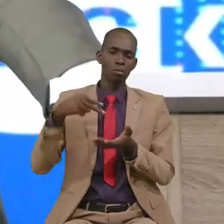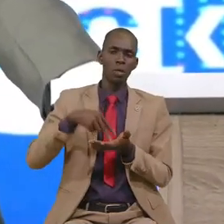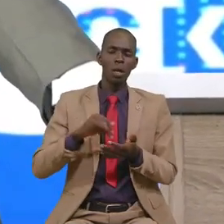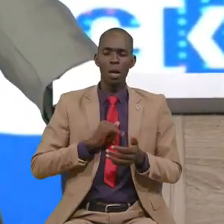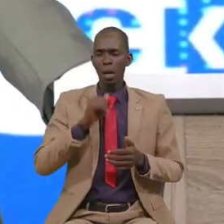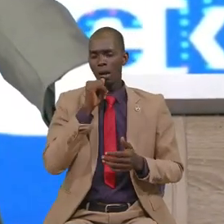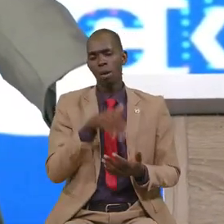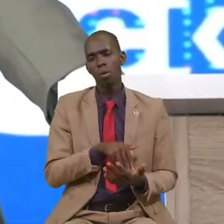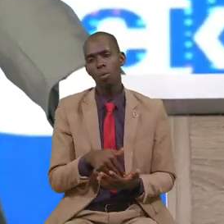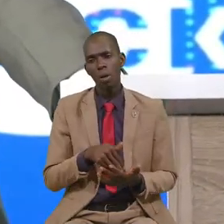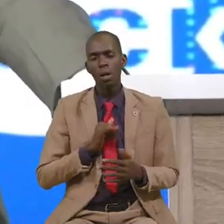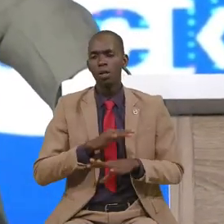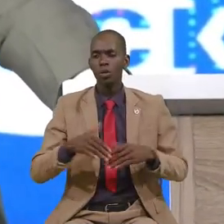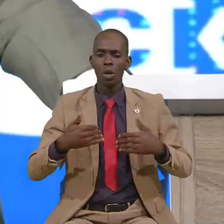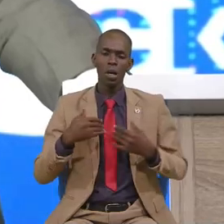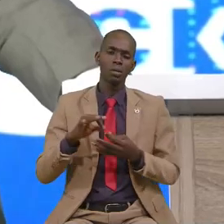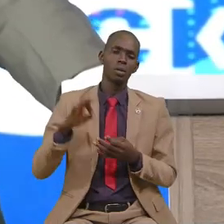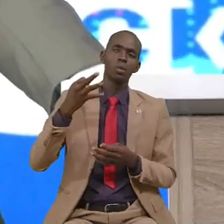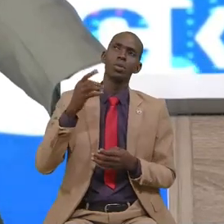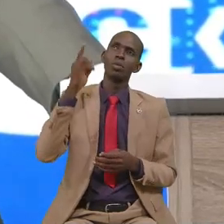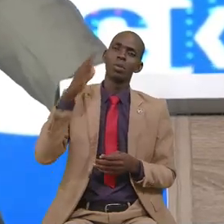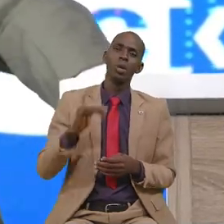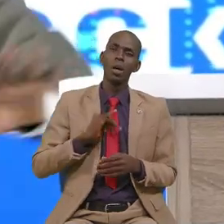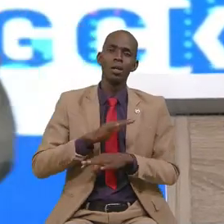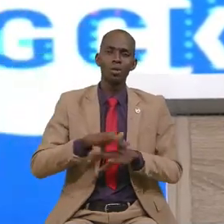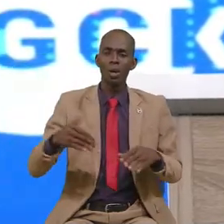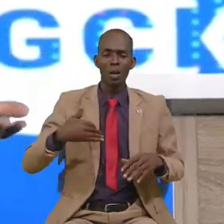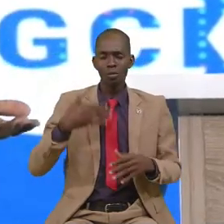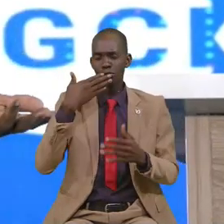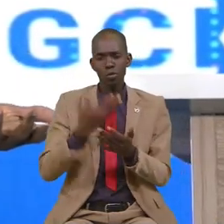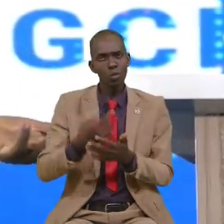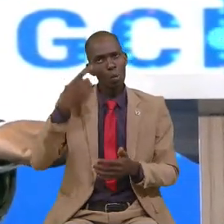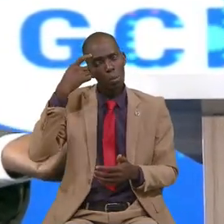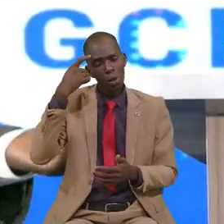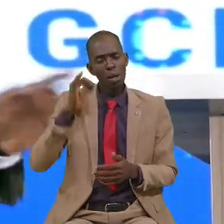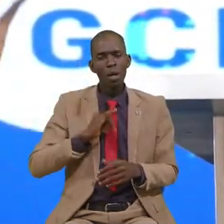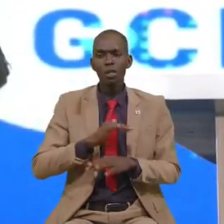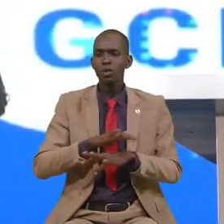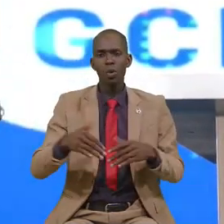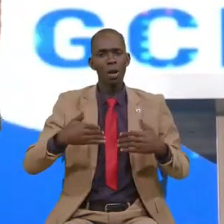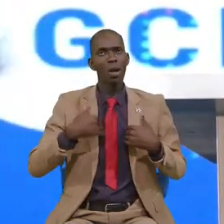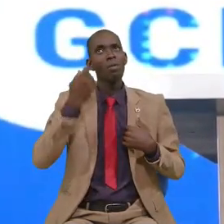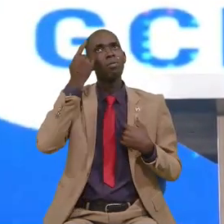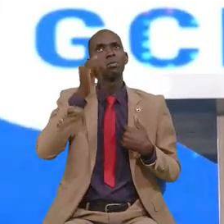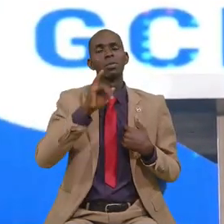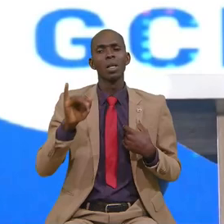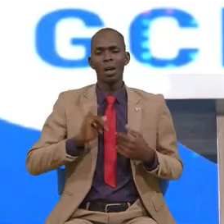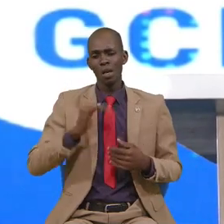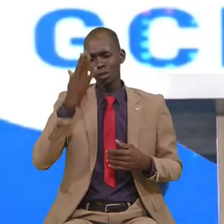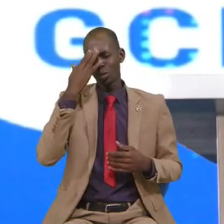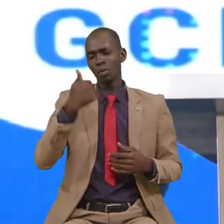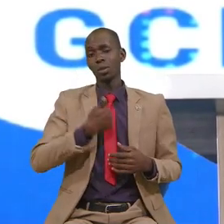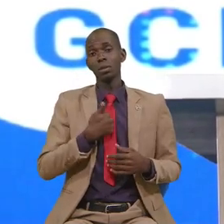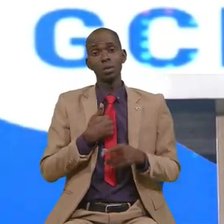I don't have the Spirit of God. I don't have retentive memory. I don't have understanding. I know myself. You